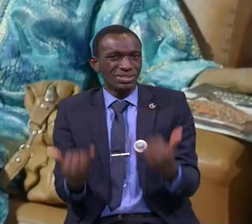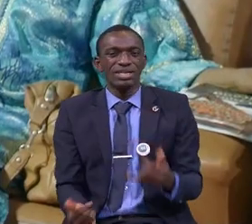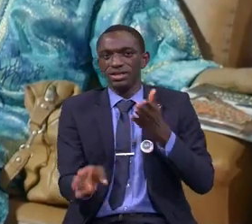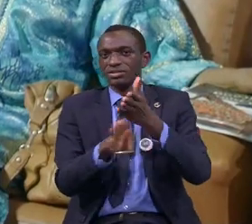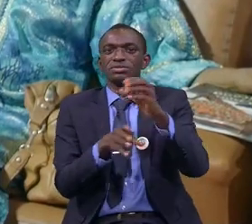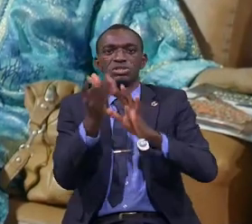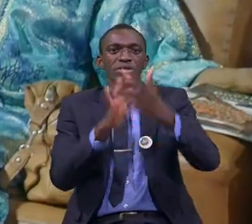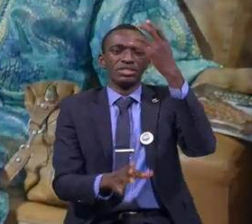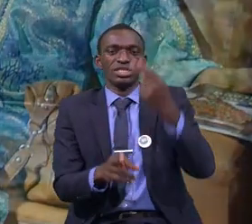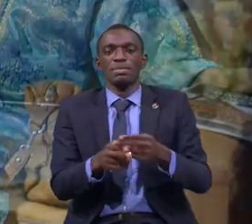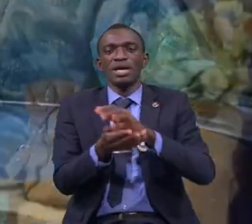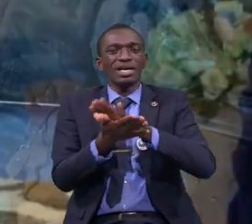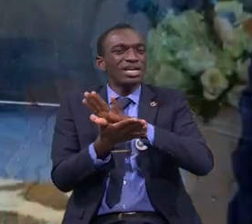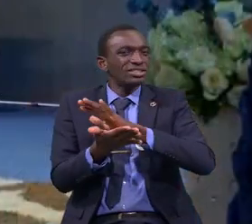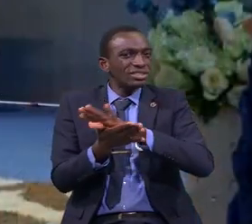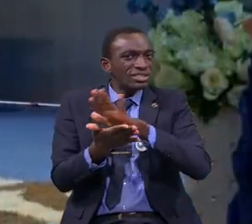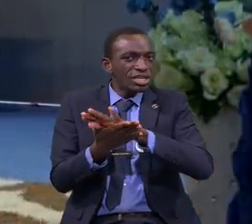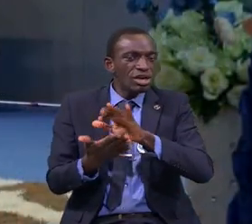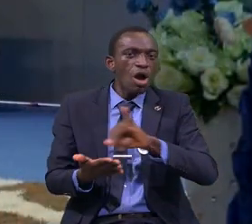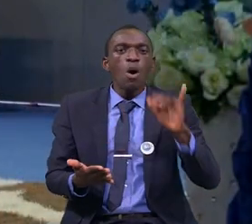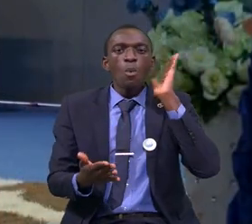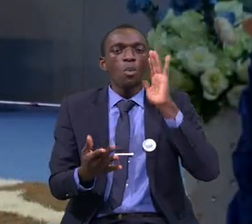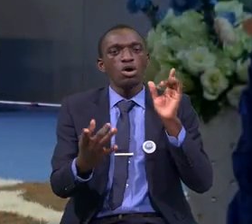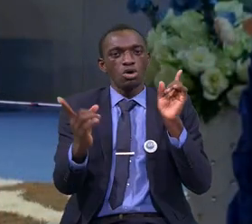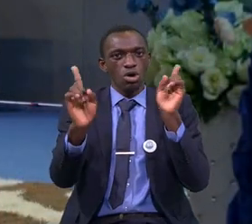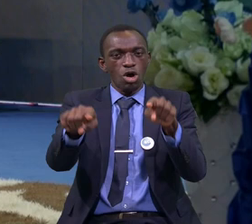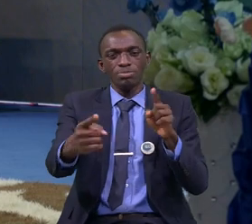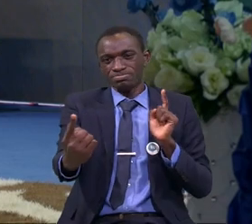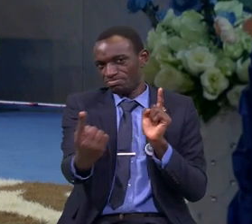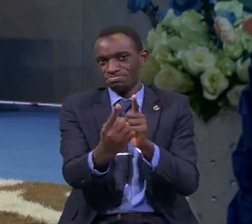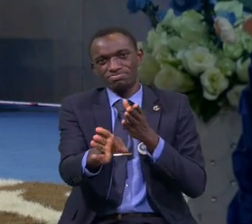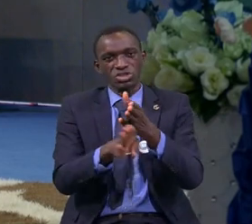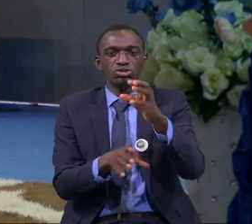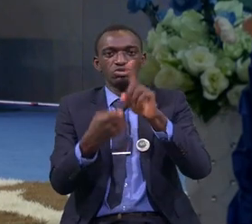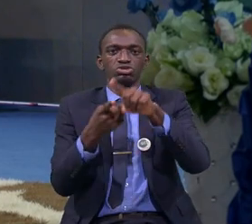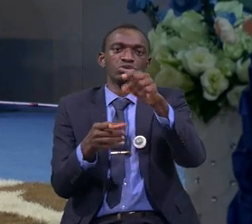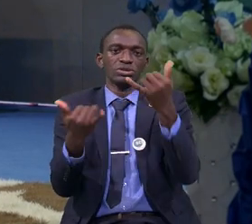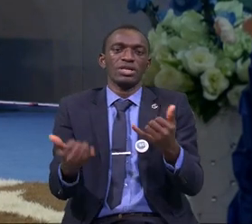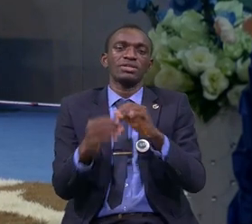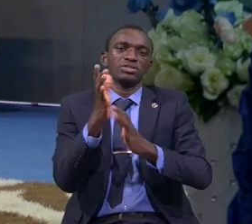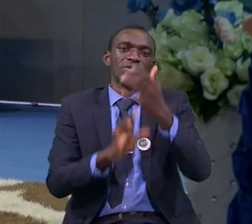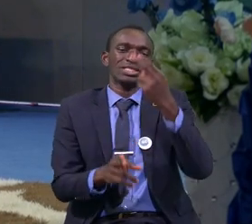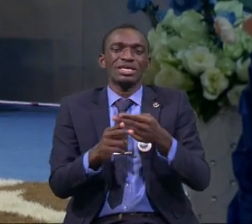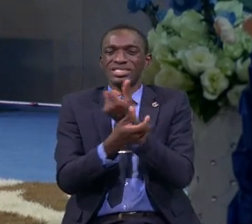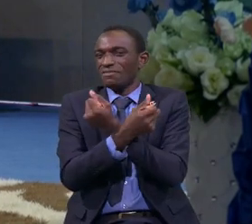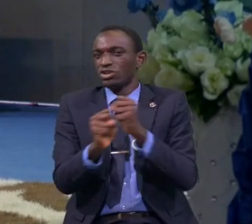Cleansing will come directly to you tonight. Salvation will come directly to you